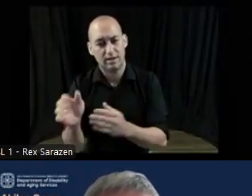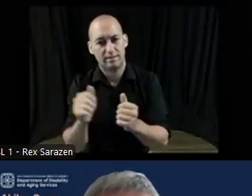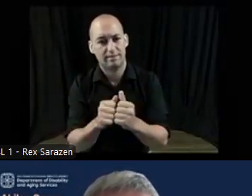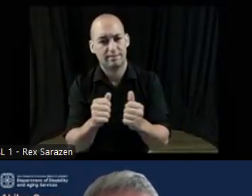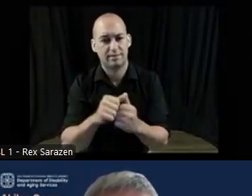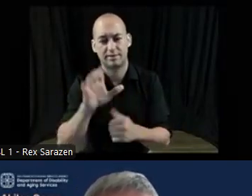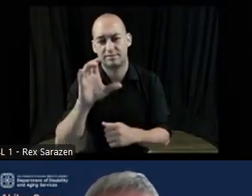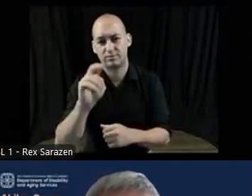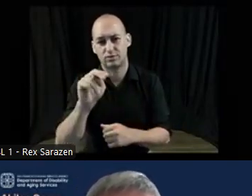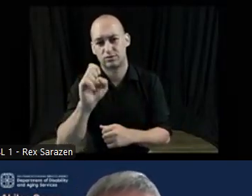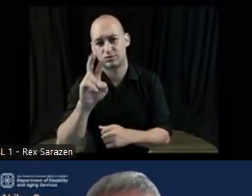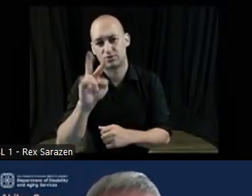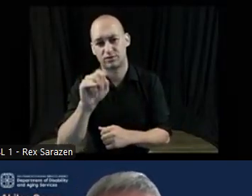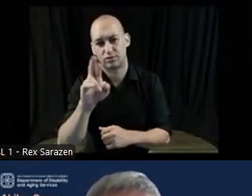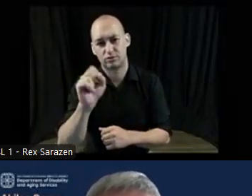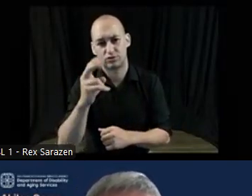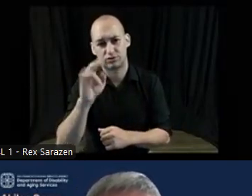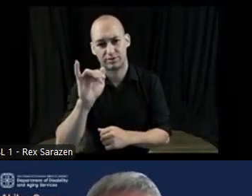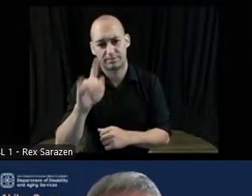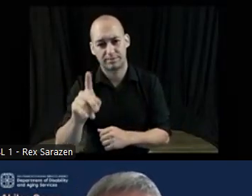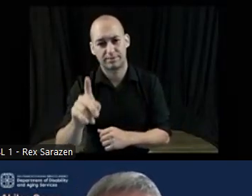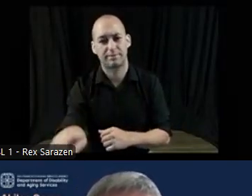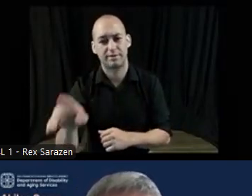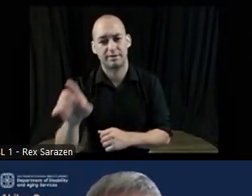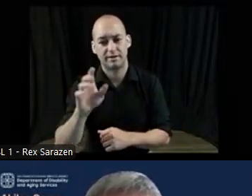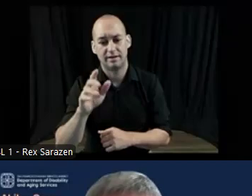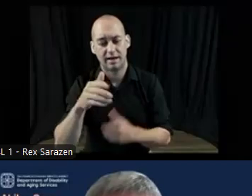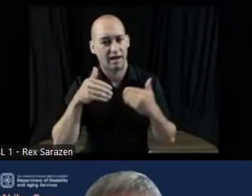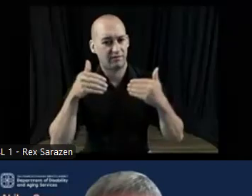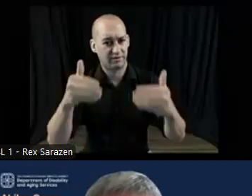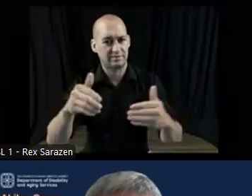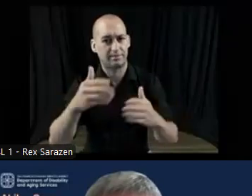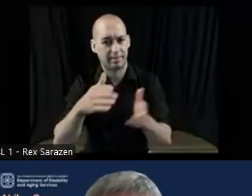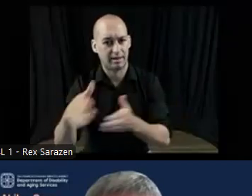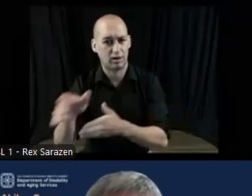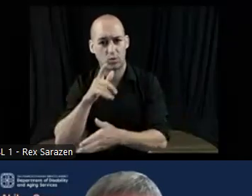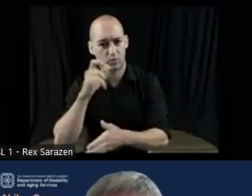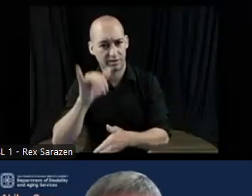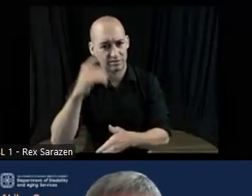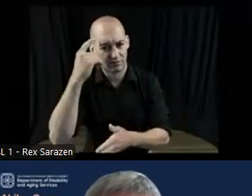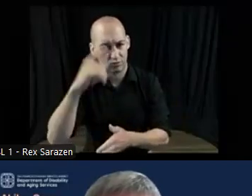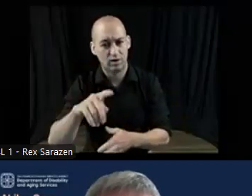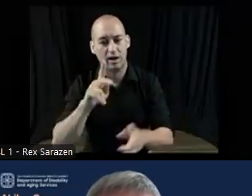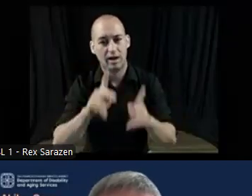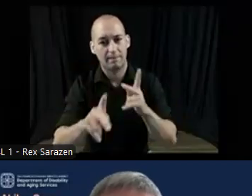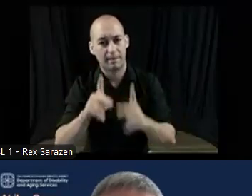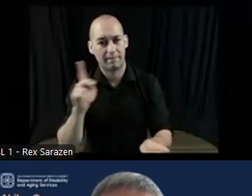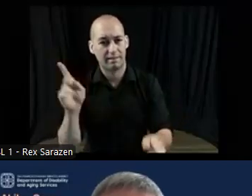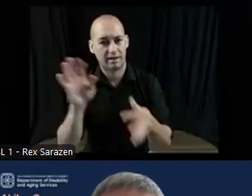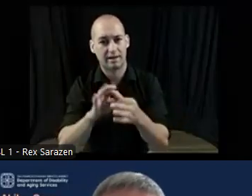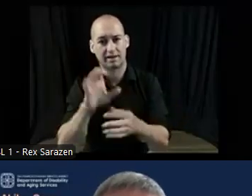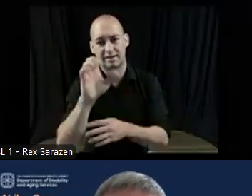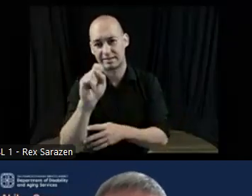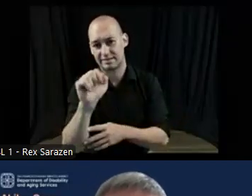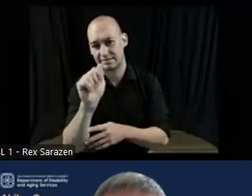around advanced planning and who it's for. A lot of individuals connect estate planning with wealth management, and that's simply